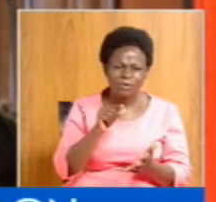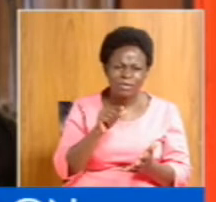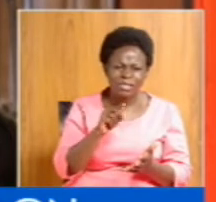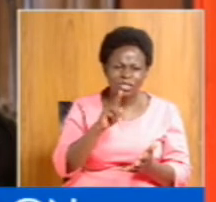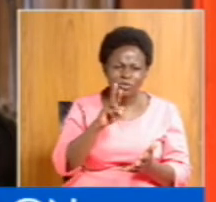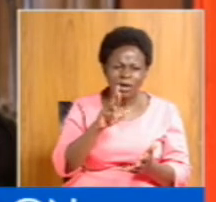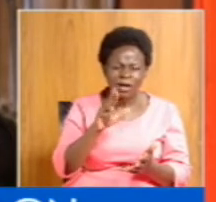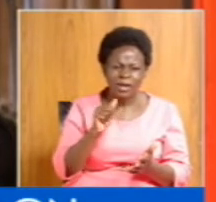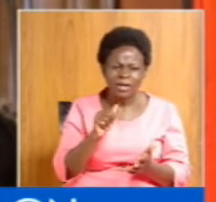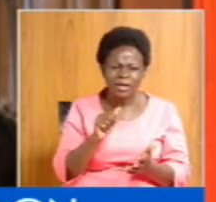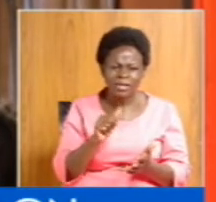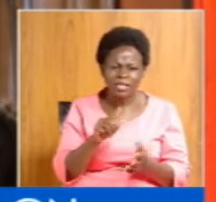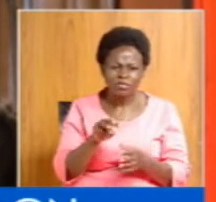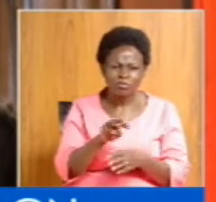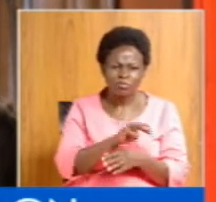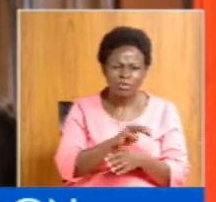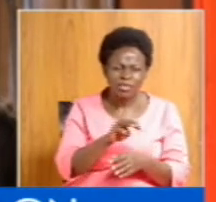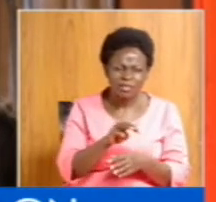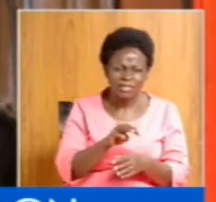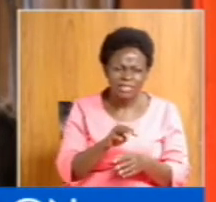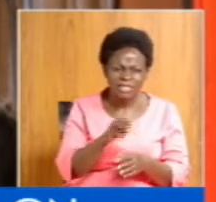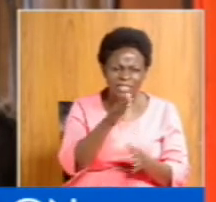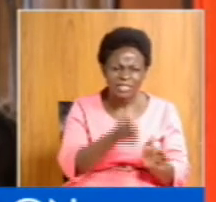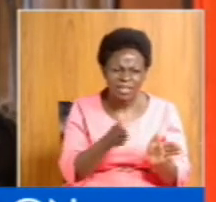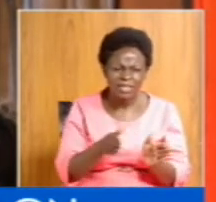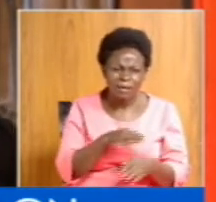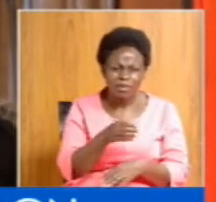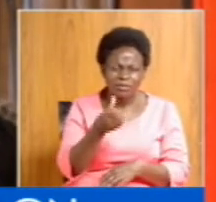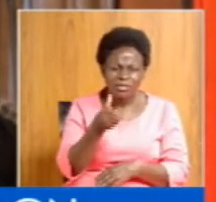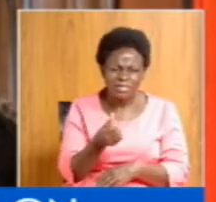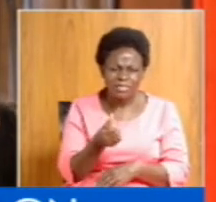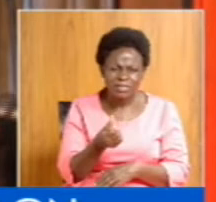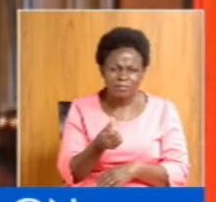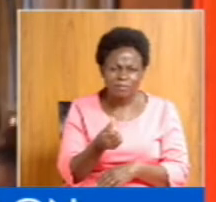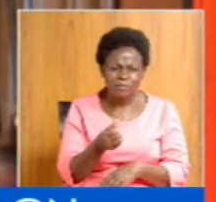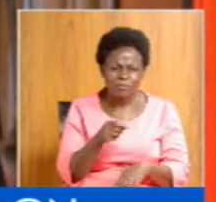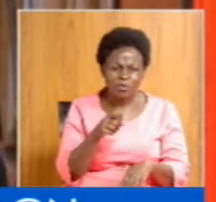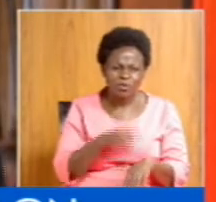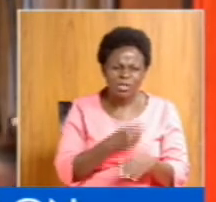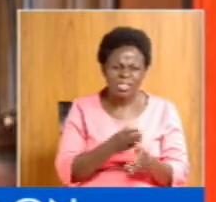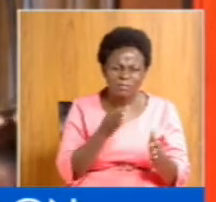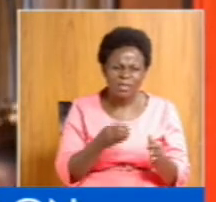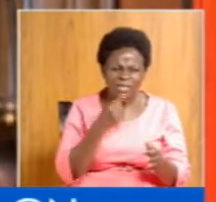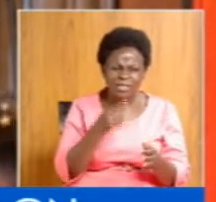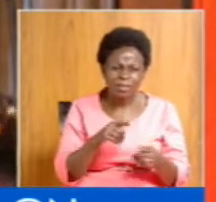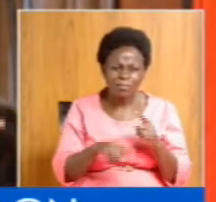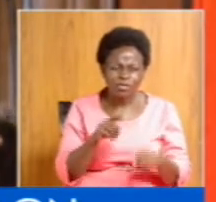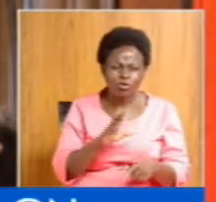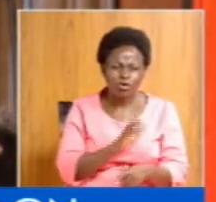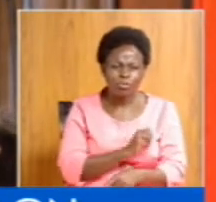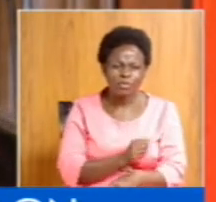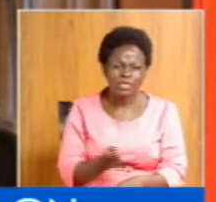URA charged with monitoring these individuals and there were about six in number and when something they call political pressure came